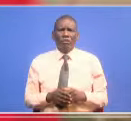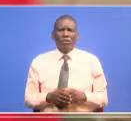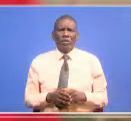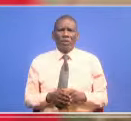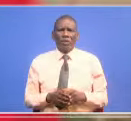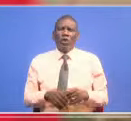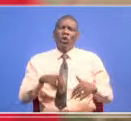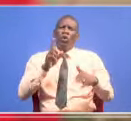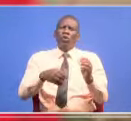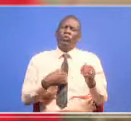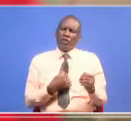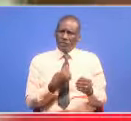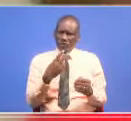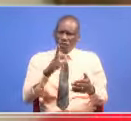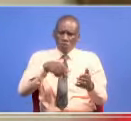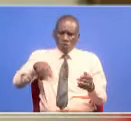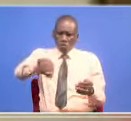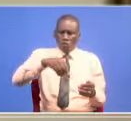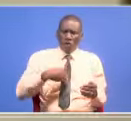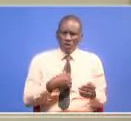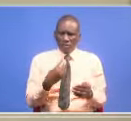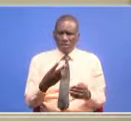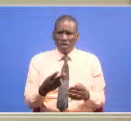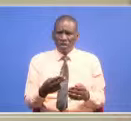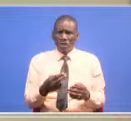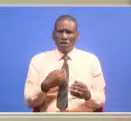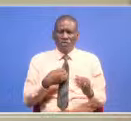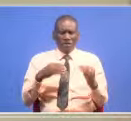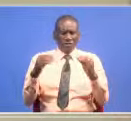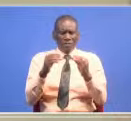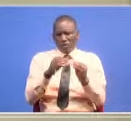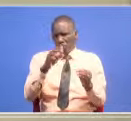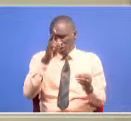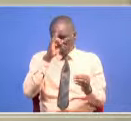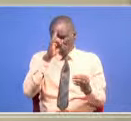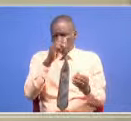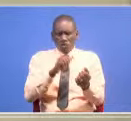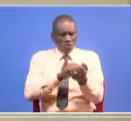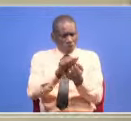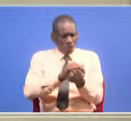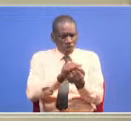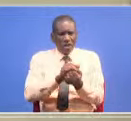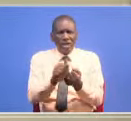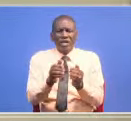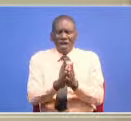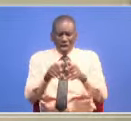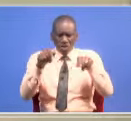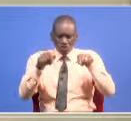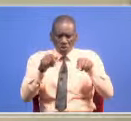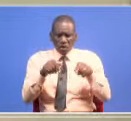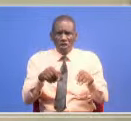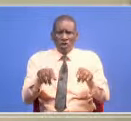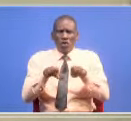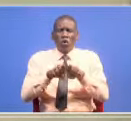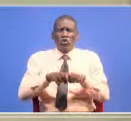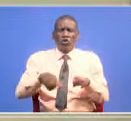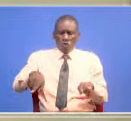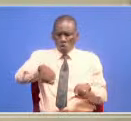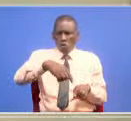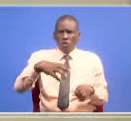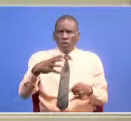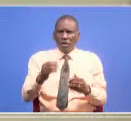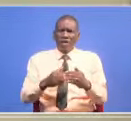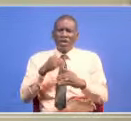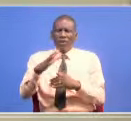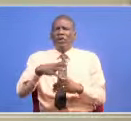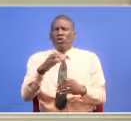what we have seen, we had met the police on Friday, and today we even went to after going